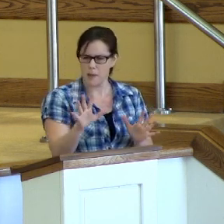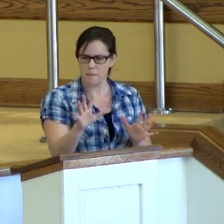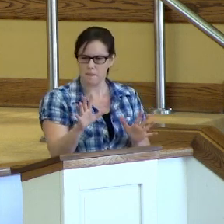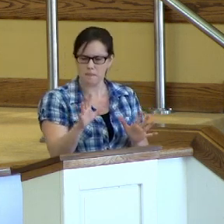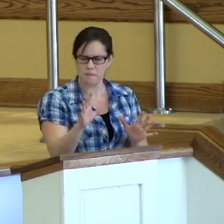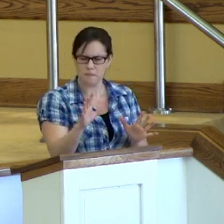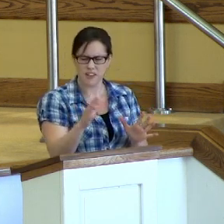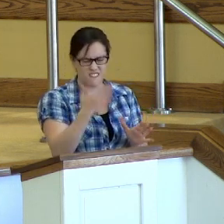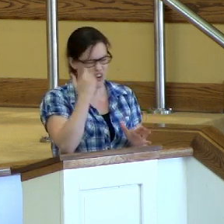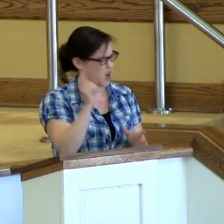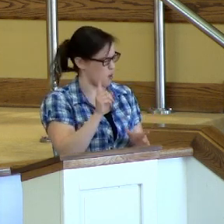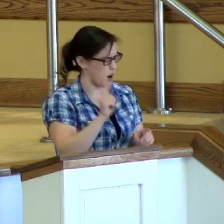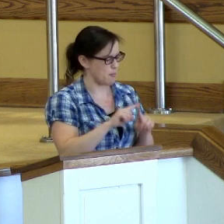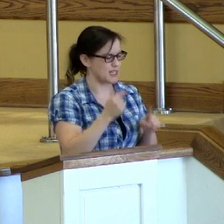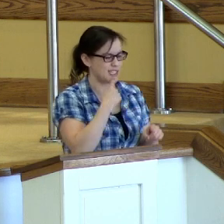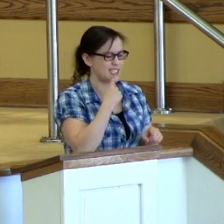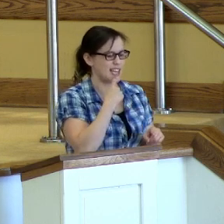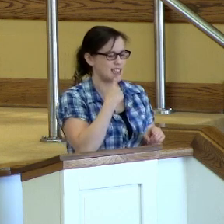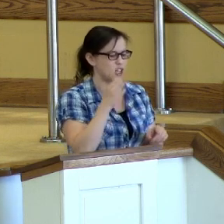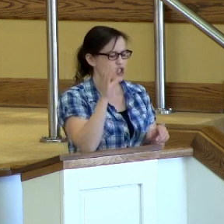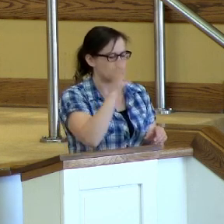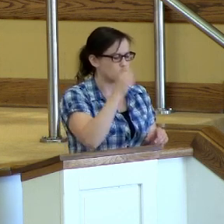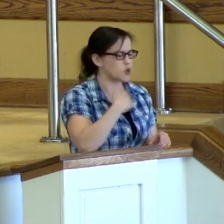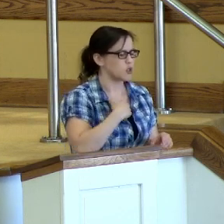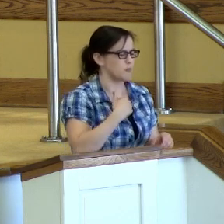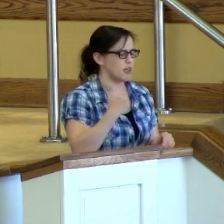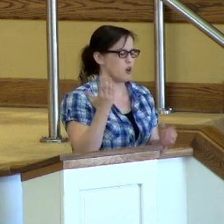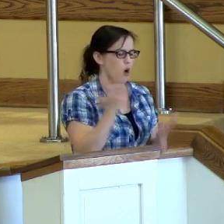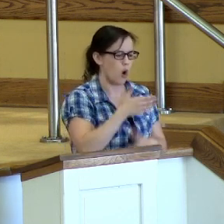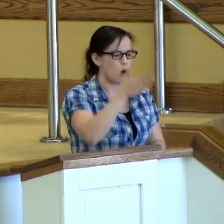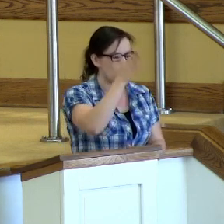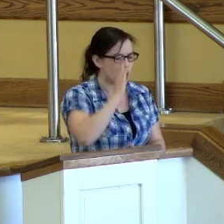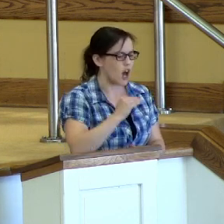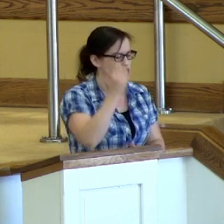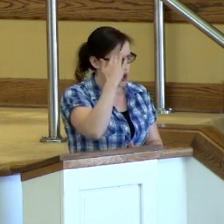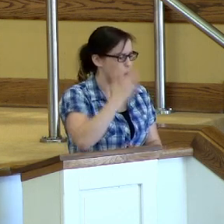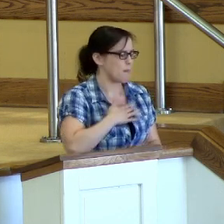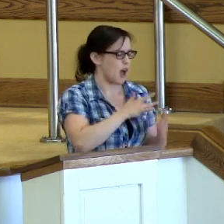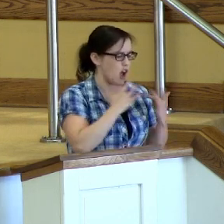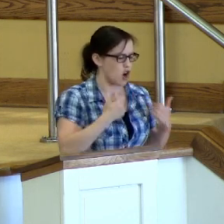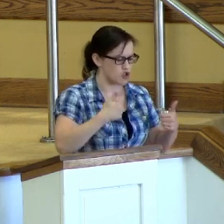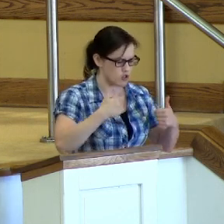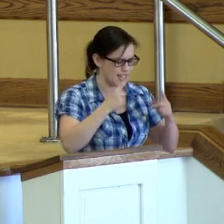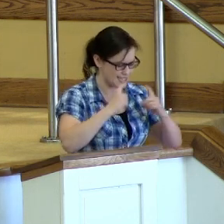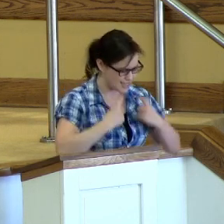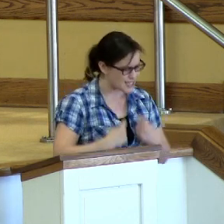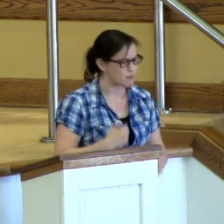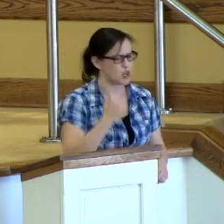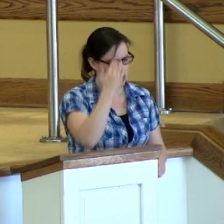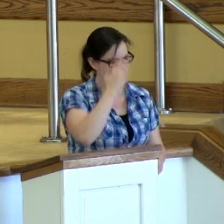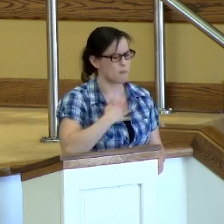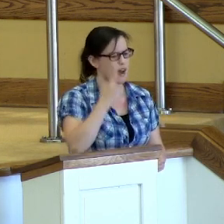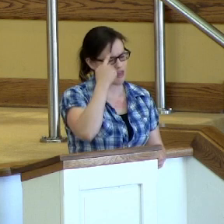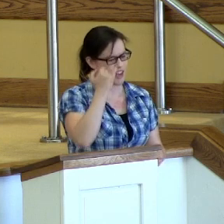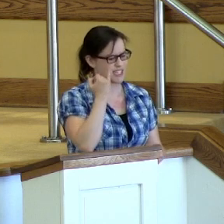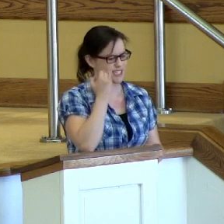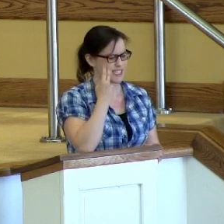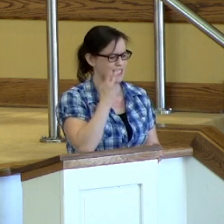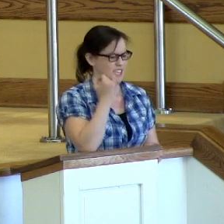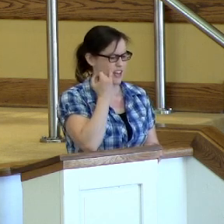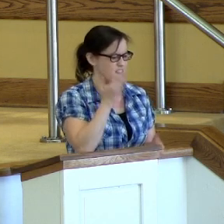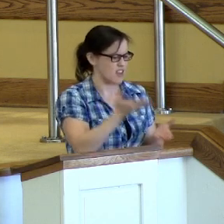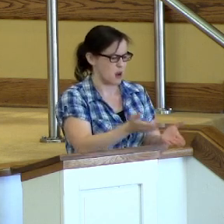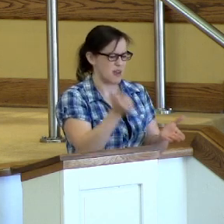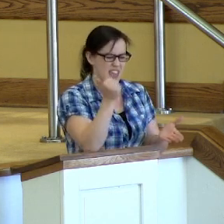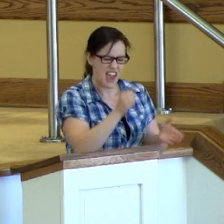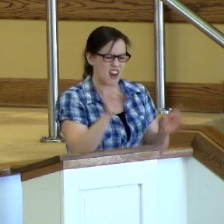me, O God, and know my heart. Try me and know my thoughts, and see if there be any wicked way in me,